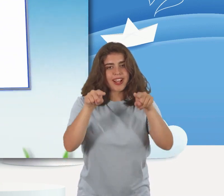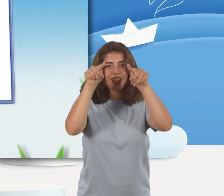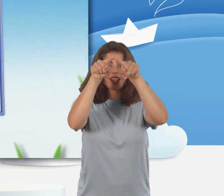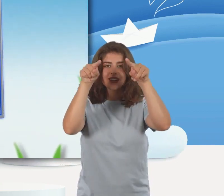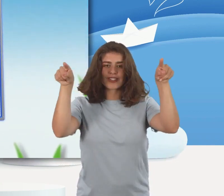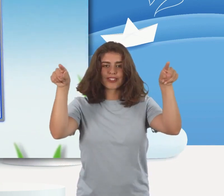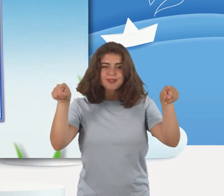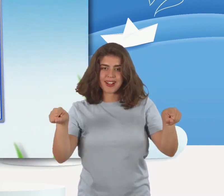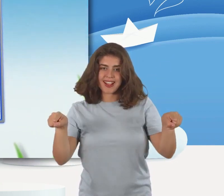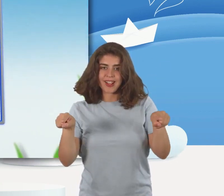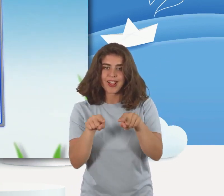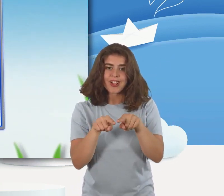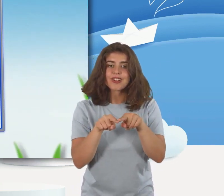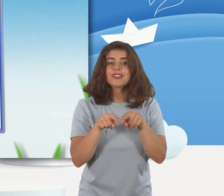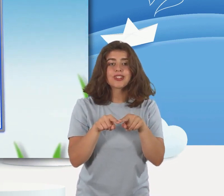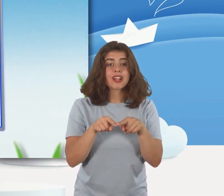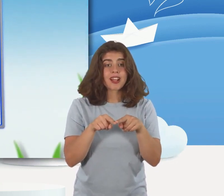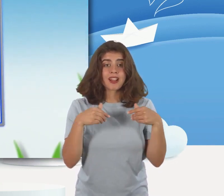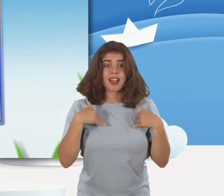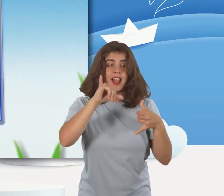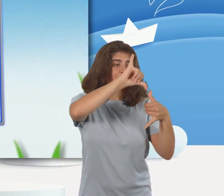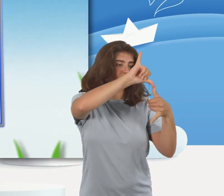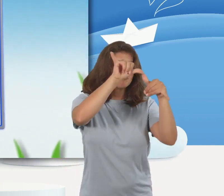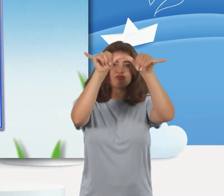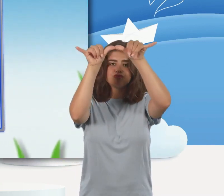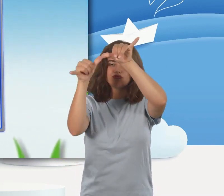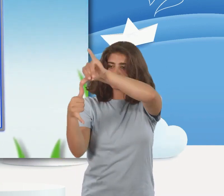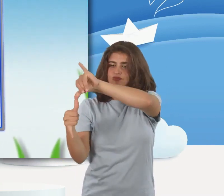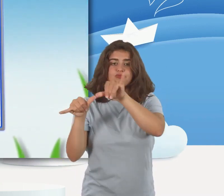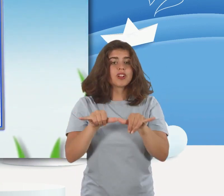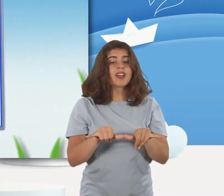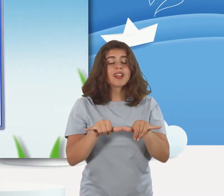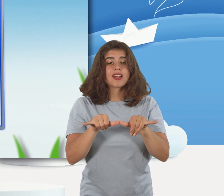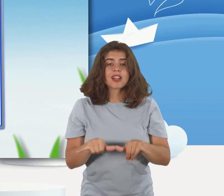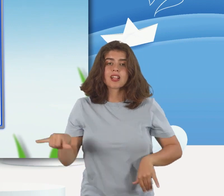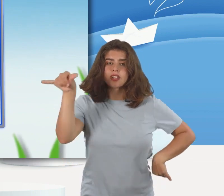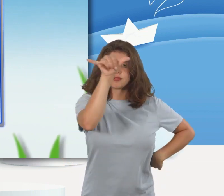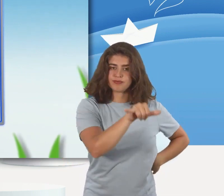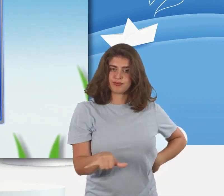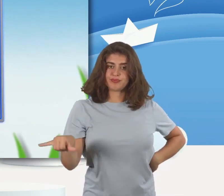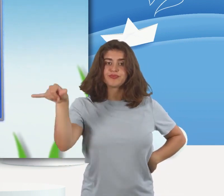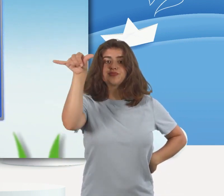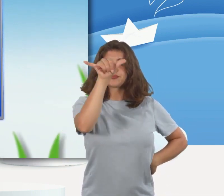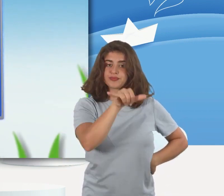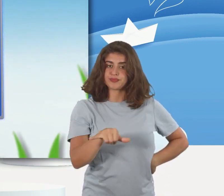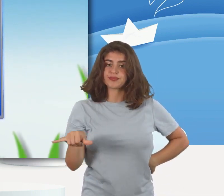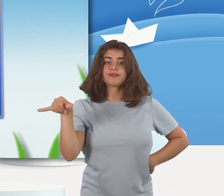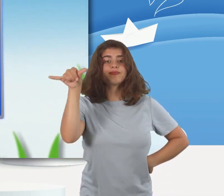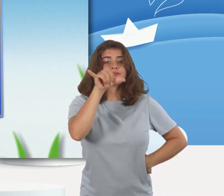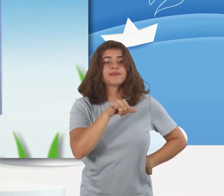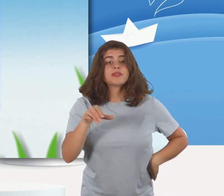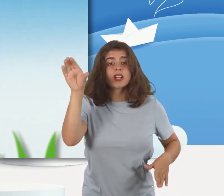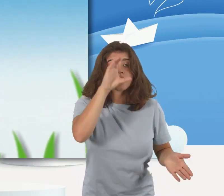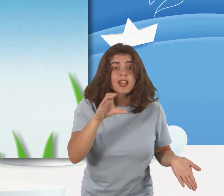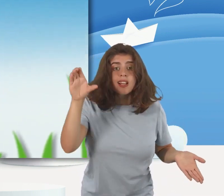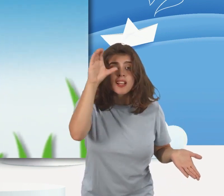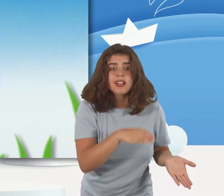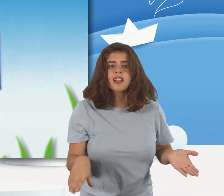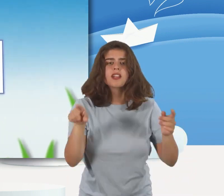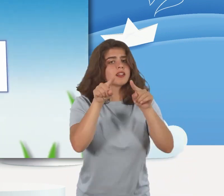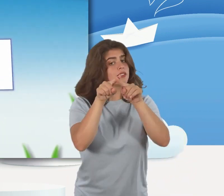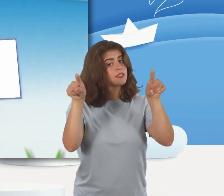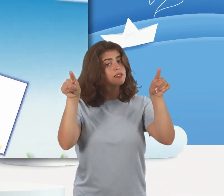square, square, square. I have four sides. Each side has the same length. Can